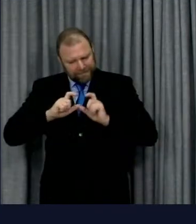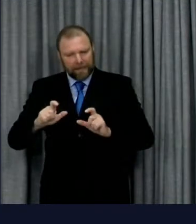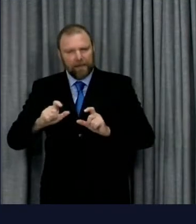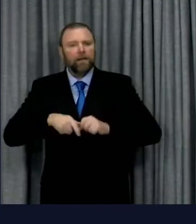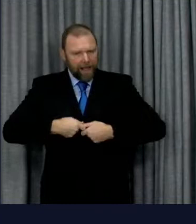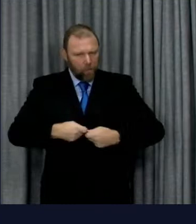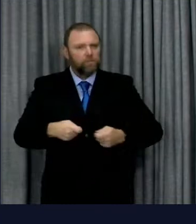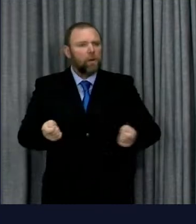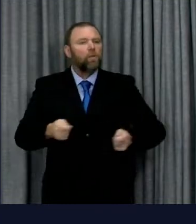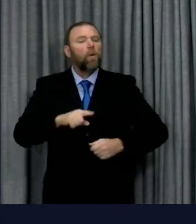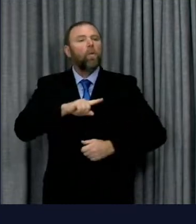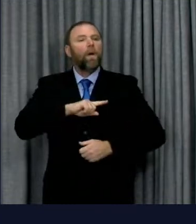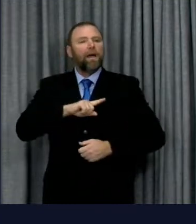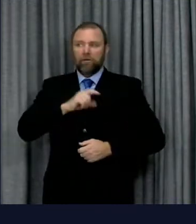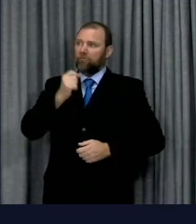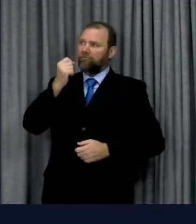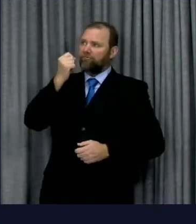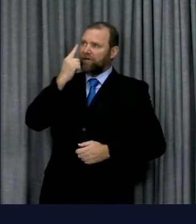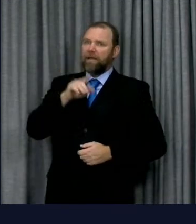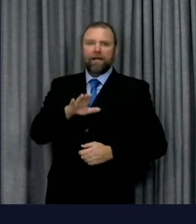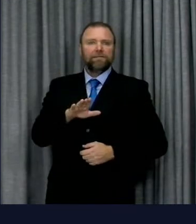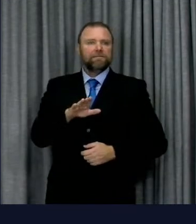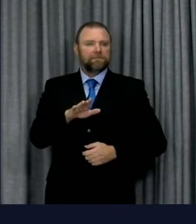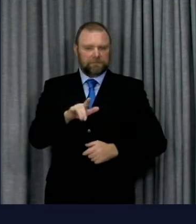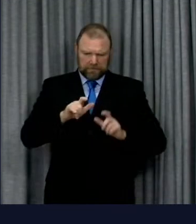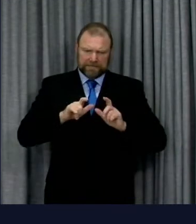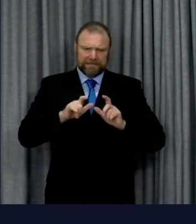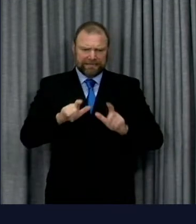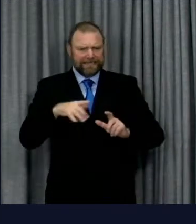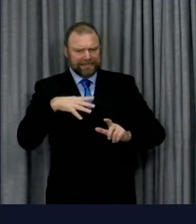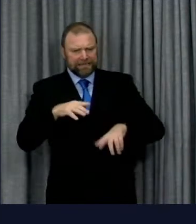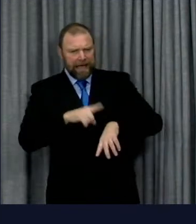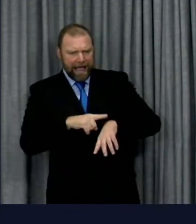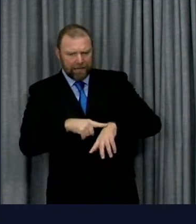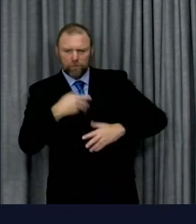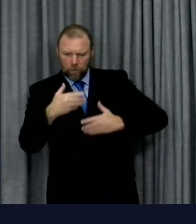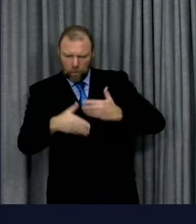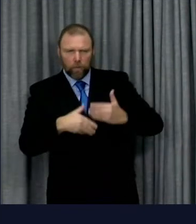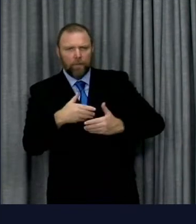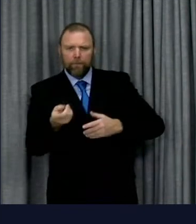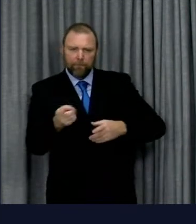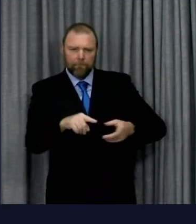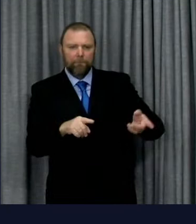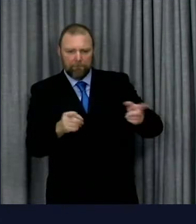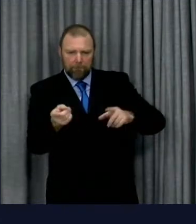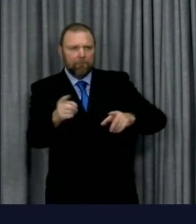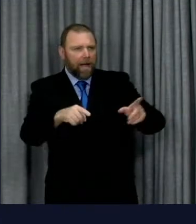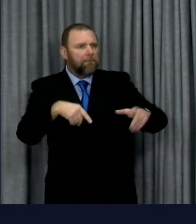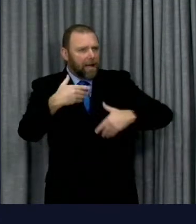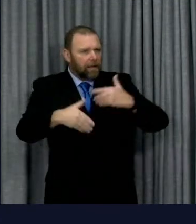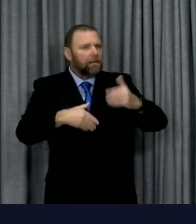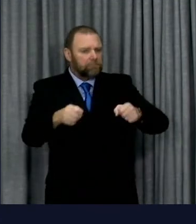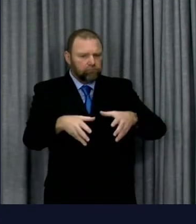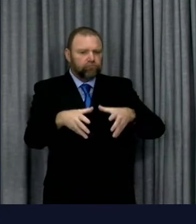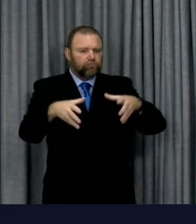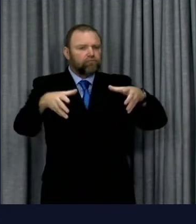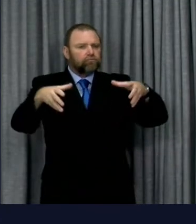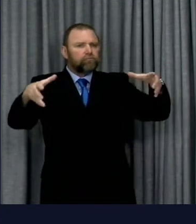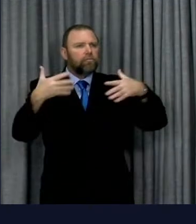available because we recognise that it will still take a bit of time for those businesses to get back to